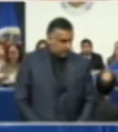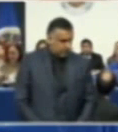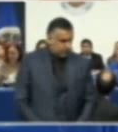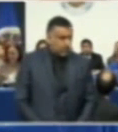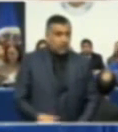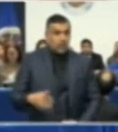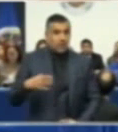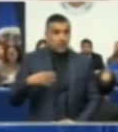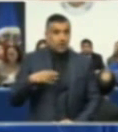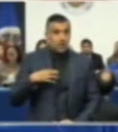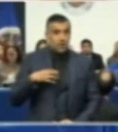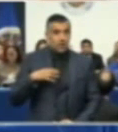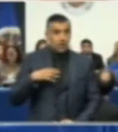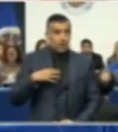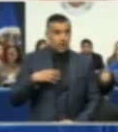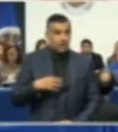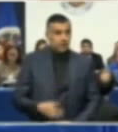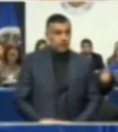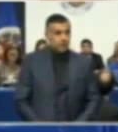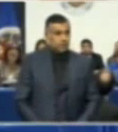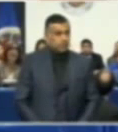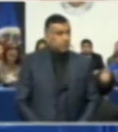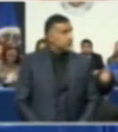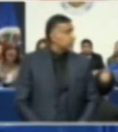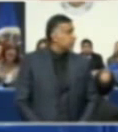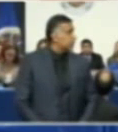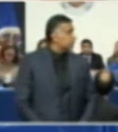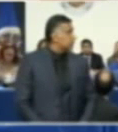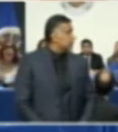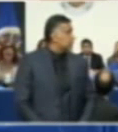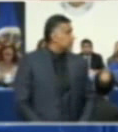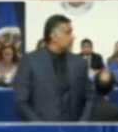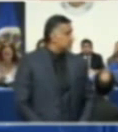Sí, la comisionada Rosemary Antón.